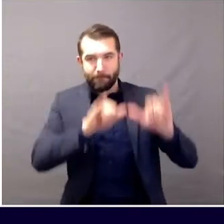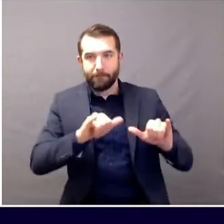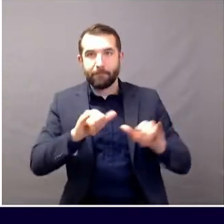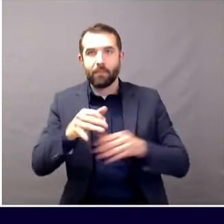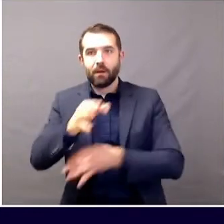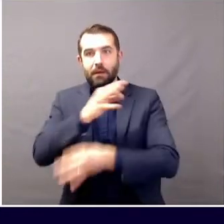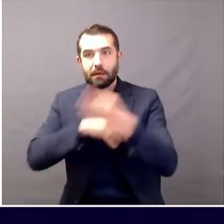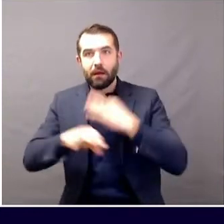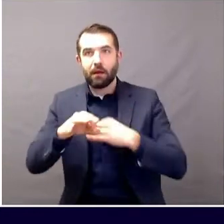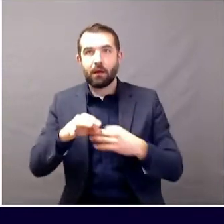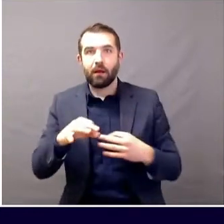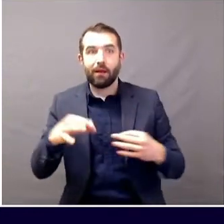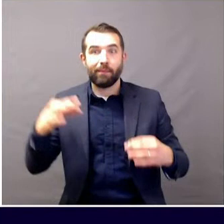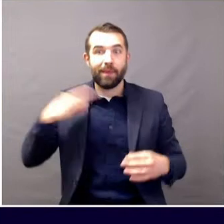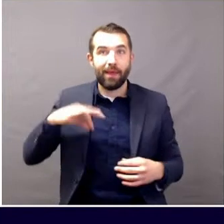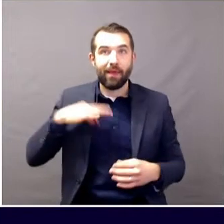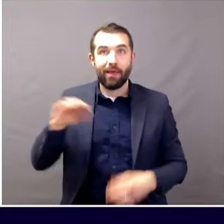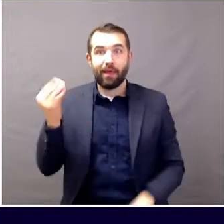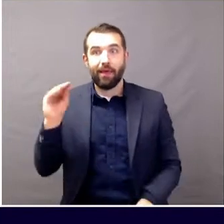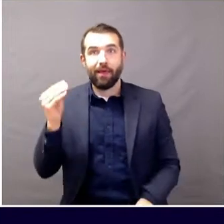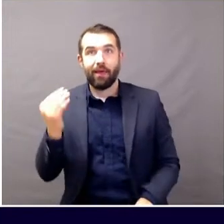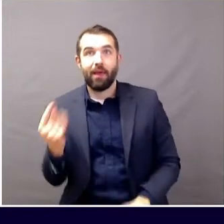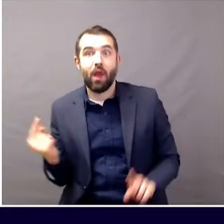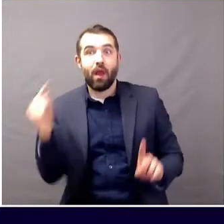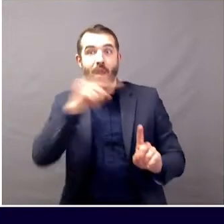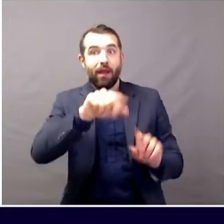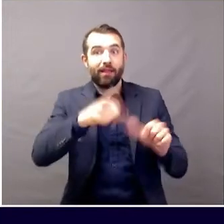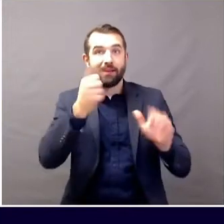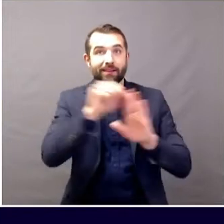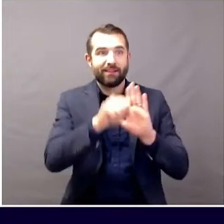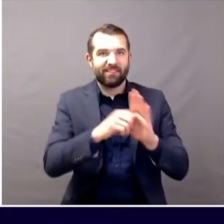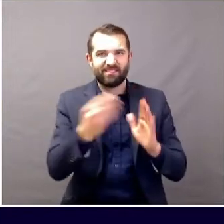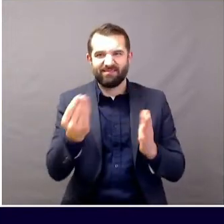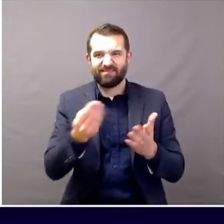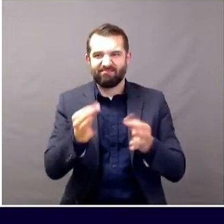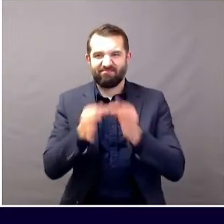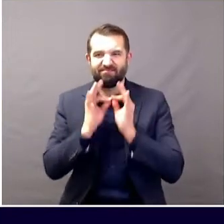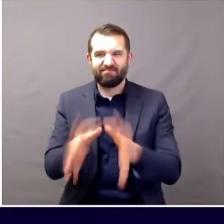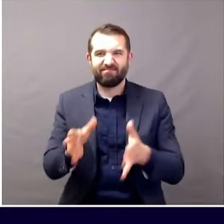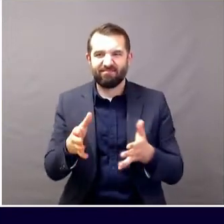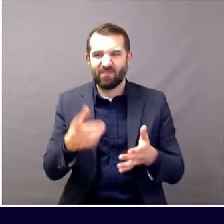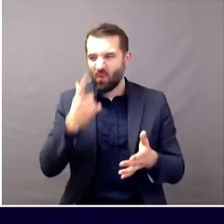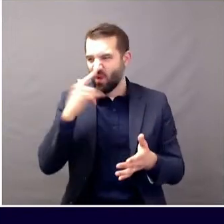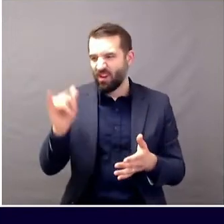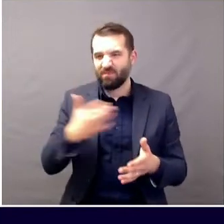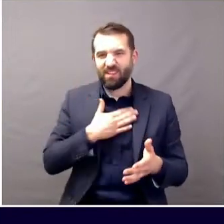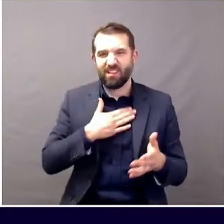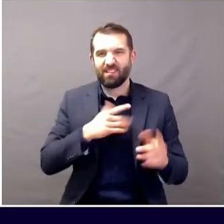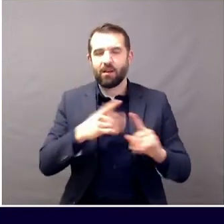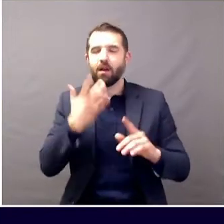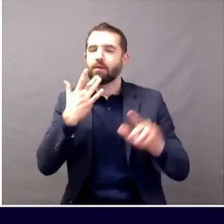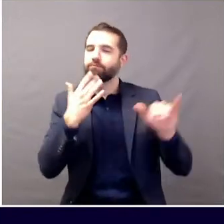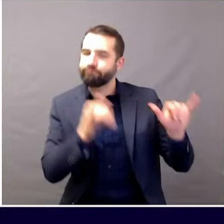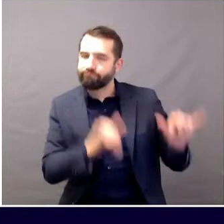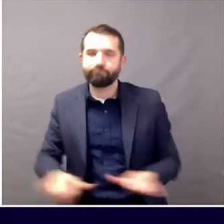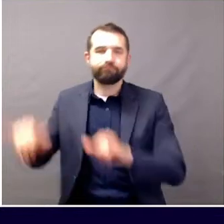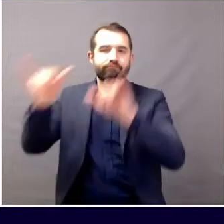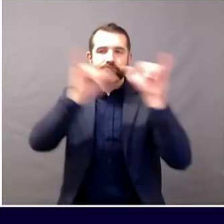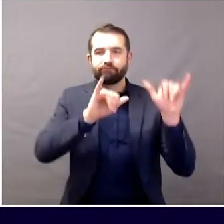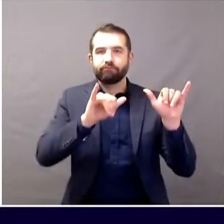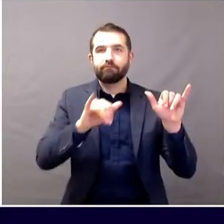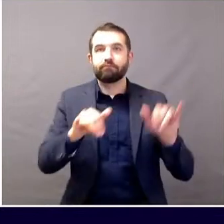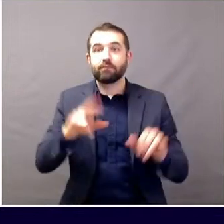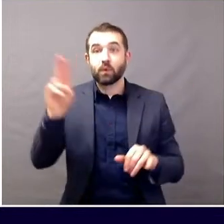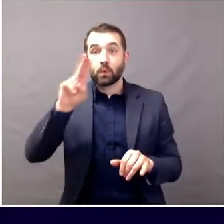different apps out there that purport to be able to verify your vaccine status. So I don't think there's been a final answer from the US